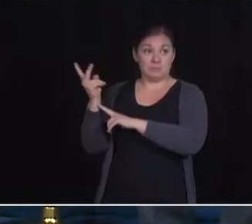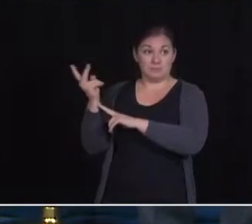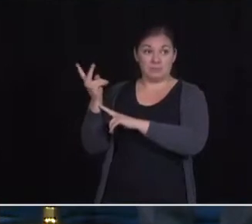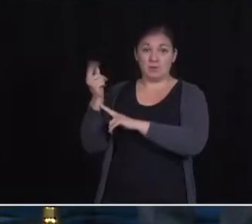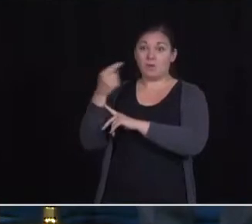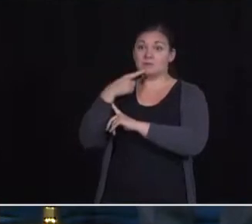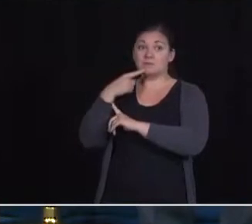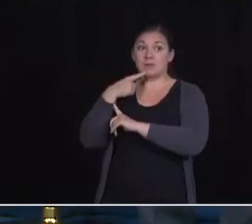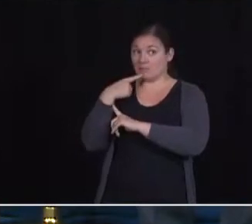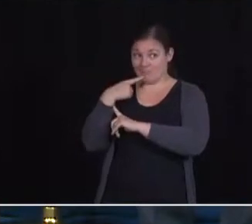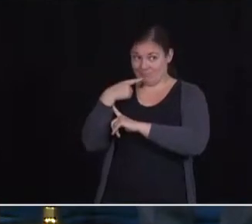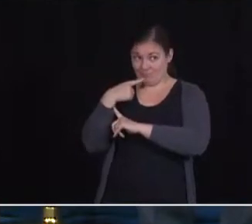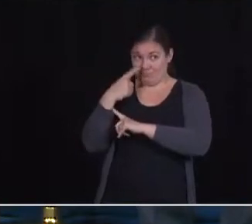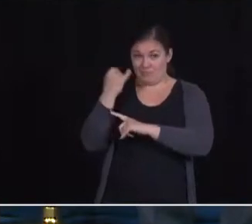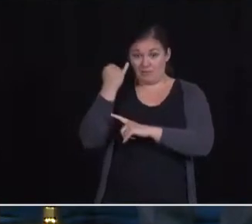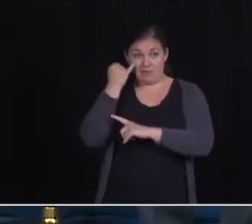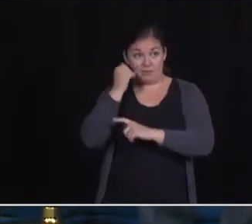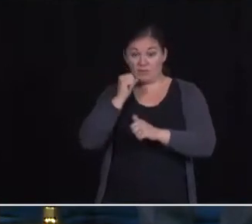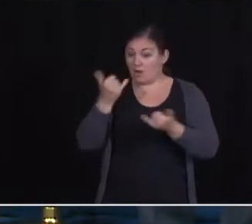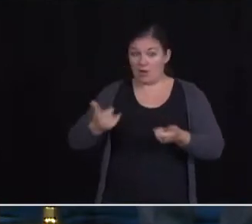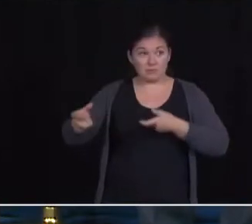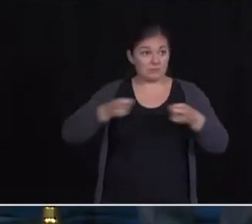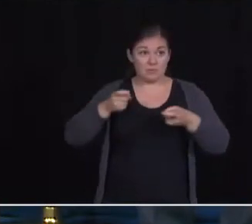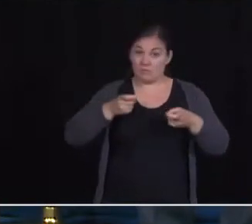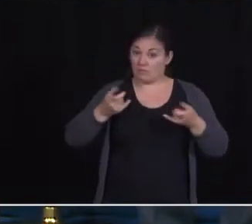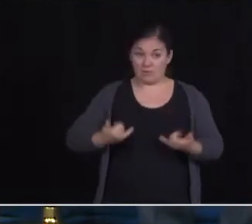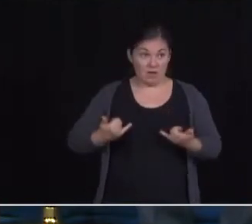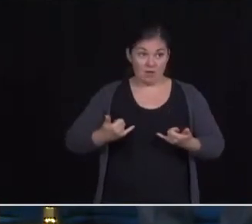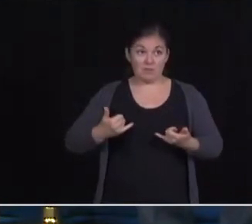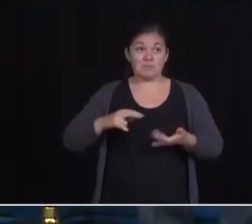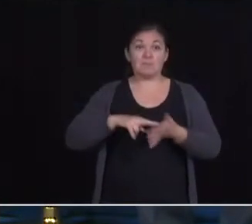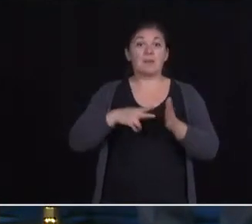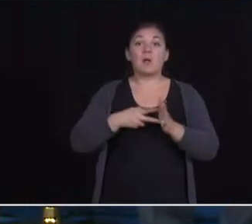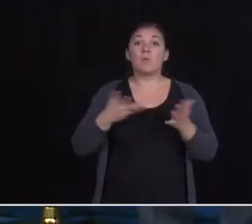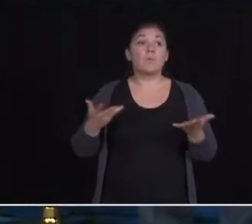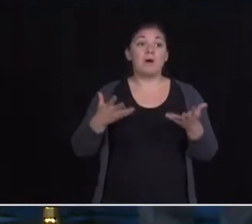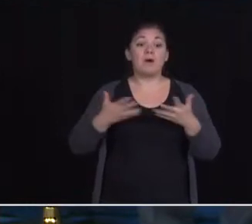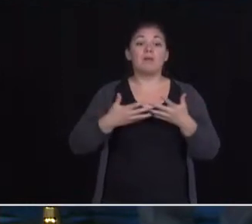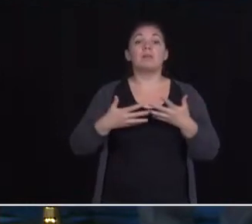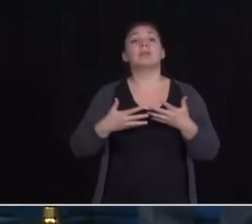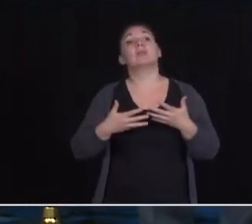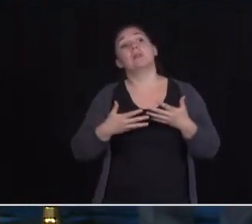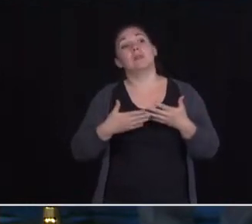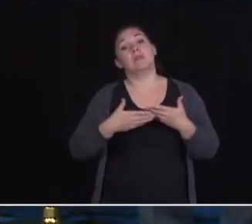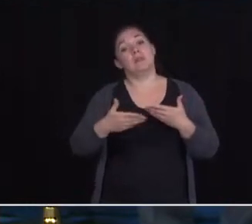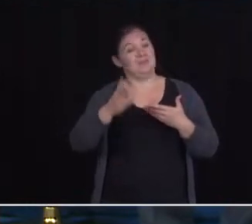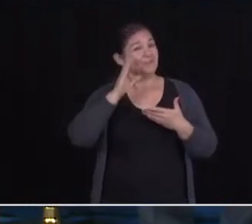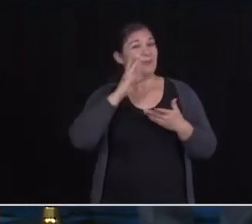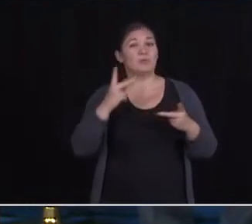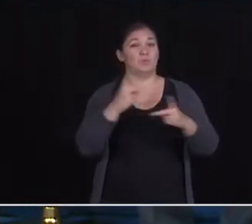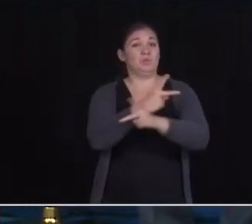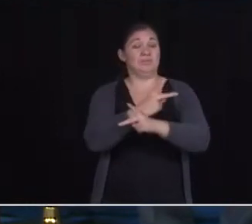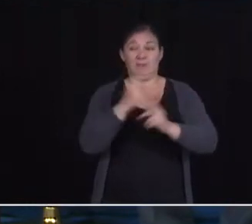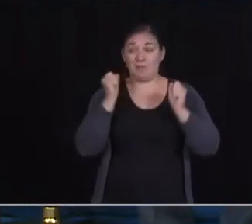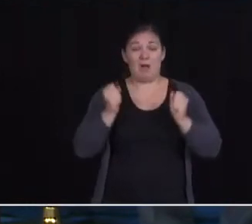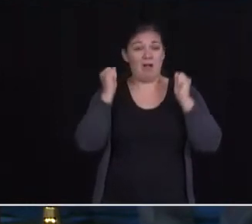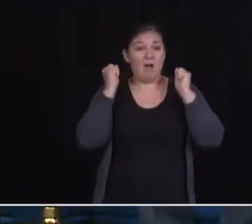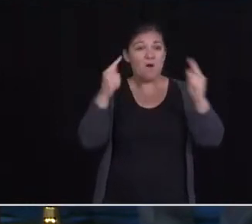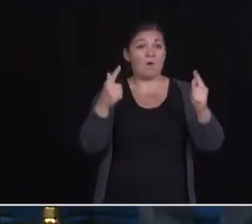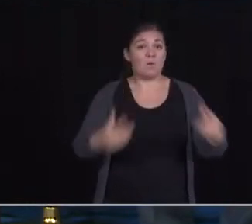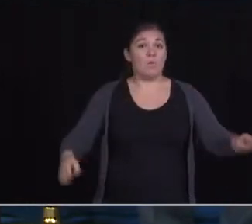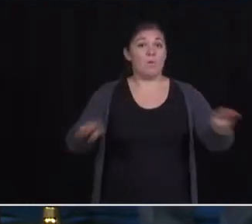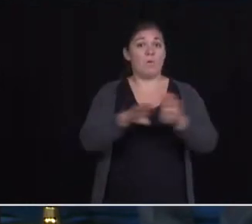we would have to impose a complete lockdown over a much longer period of time. So do we want to do what we're having to do now?